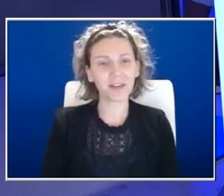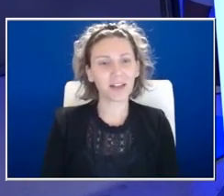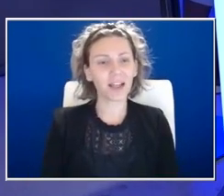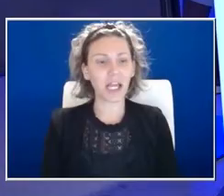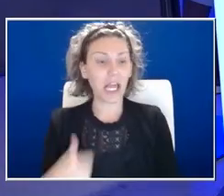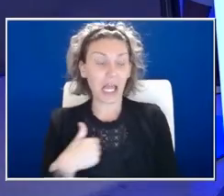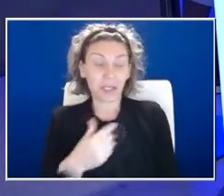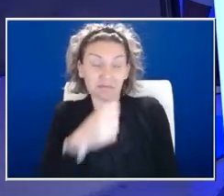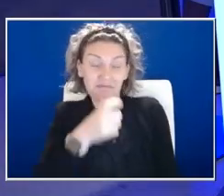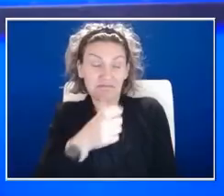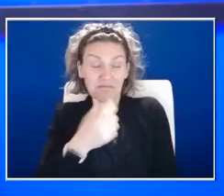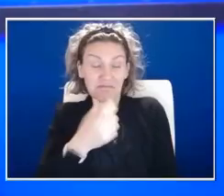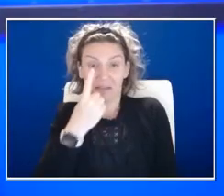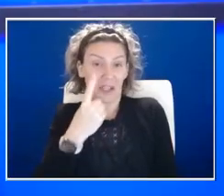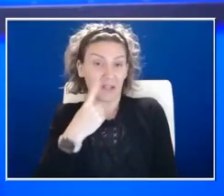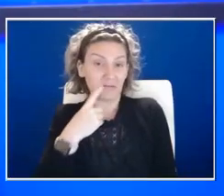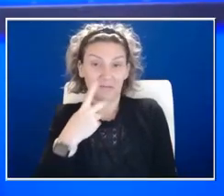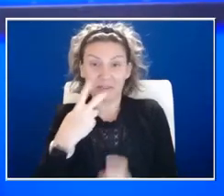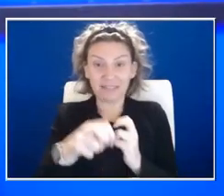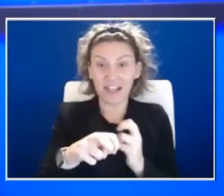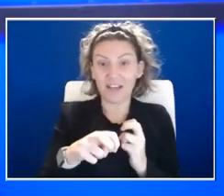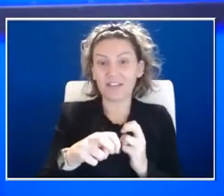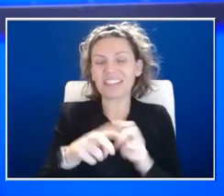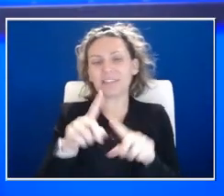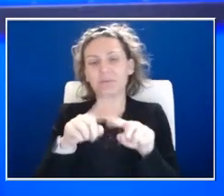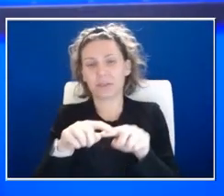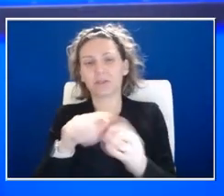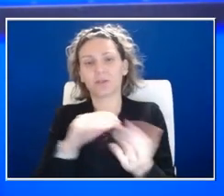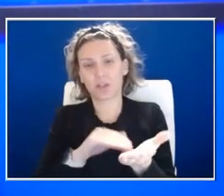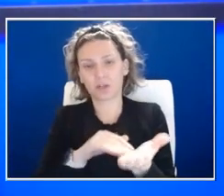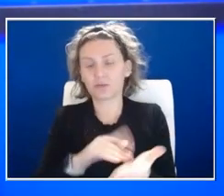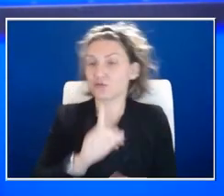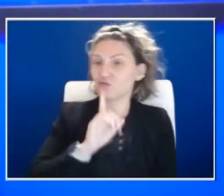problem. A lot depends on the doctor. Sure.